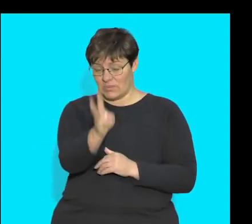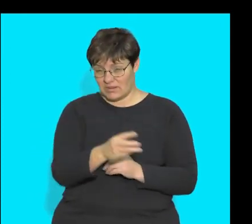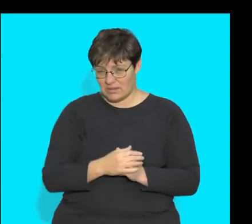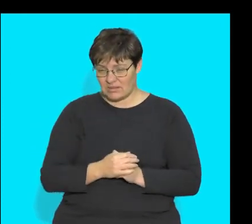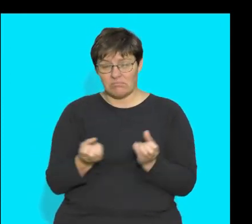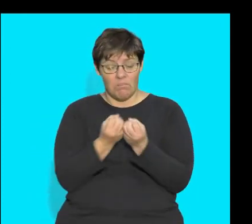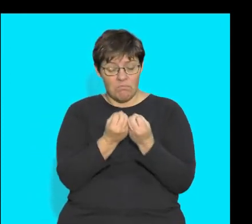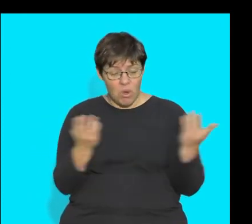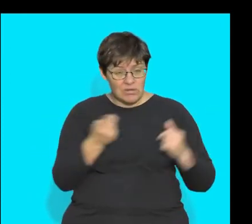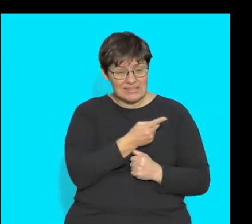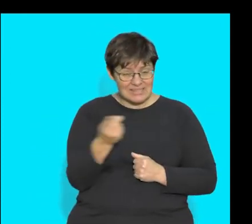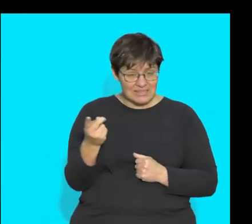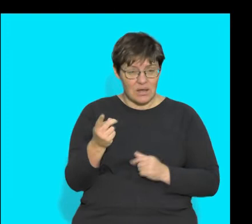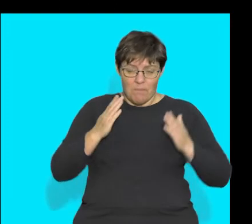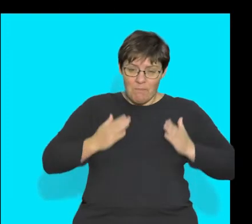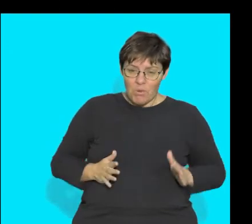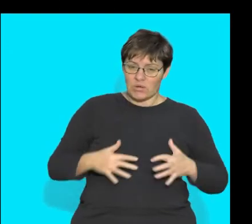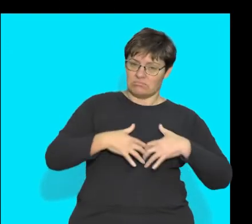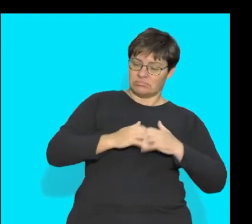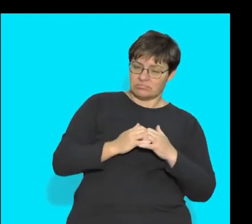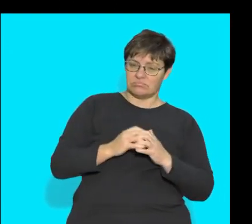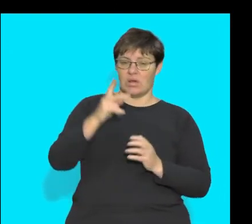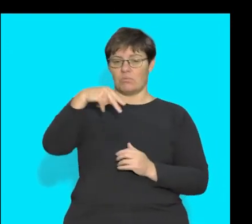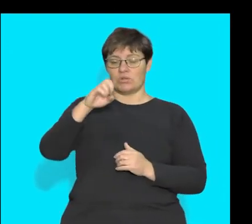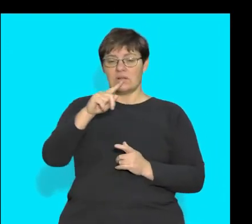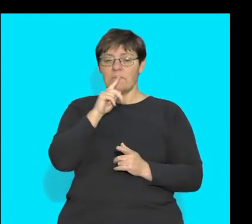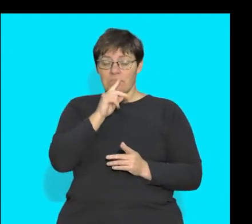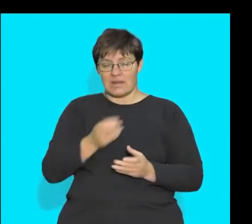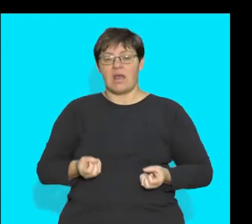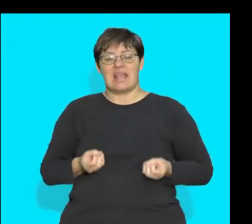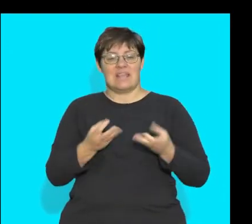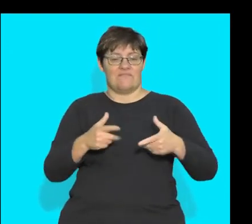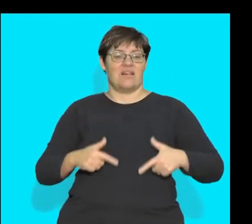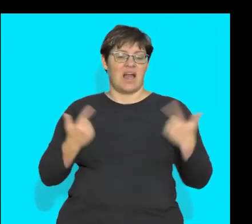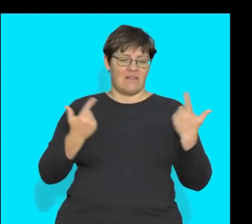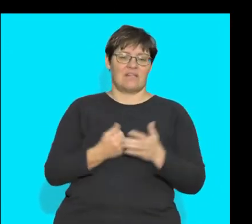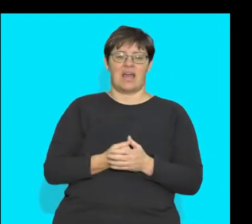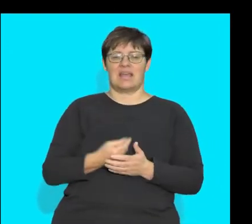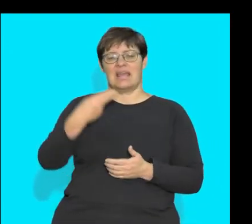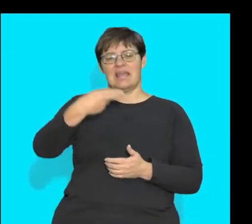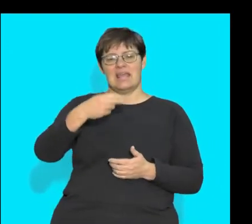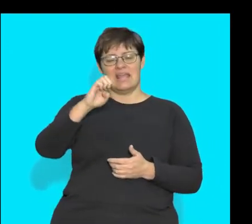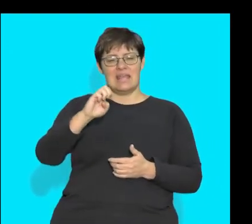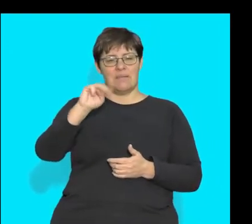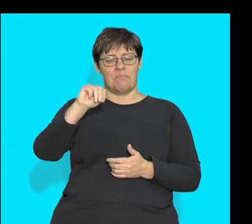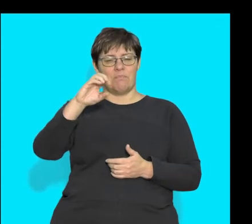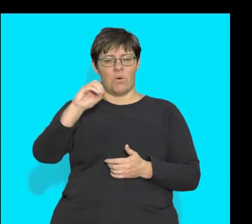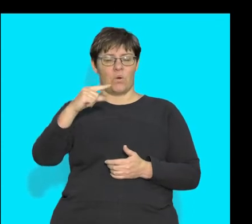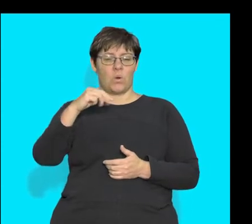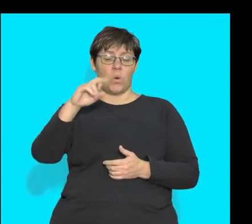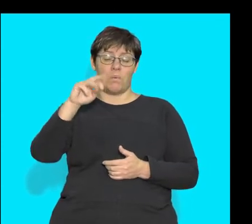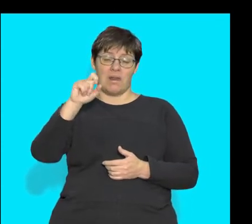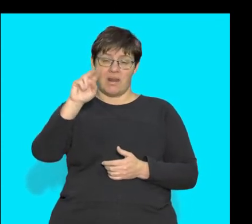a lot of the proteins that are made in your body, right, are life-giving proteins like hemoglobin that you need